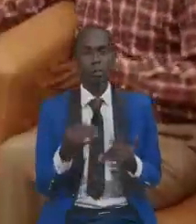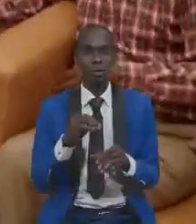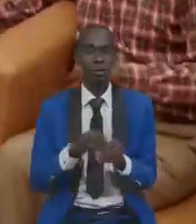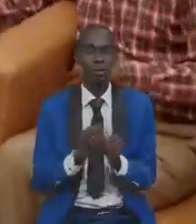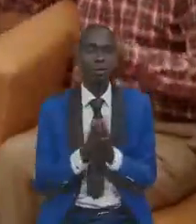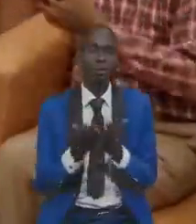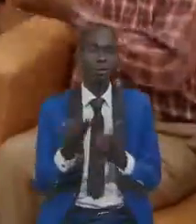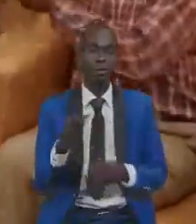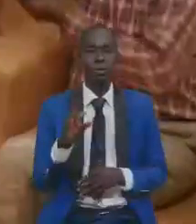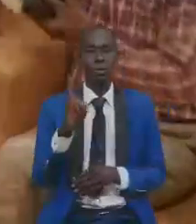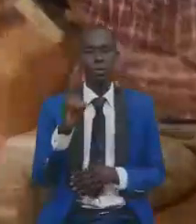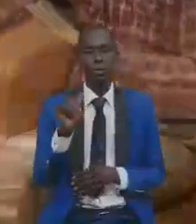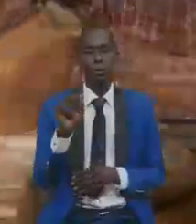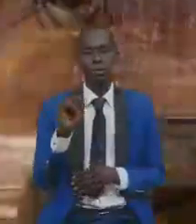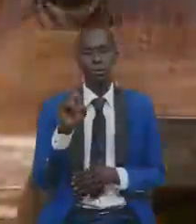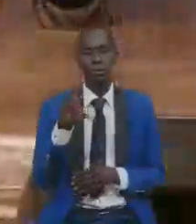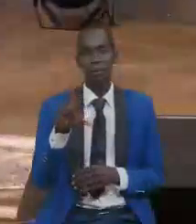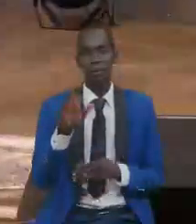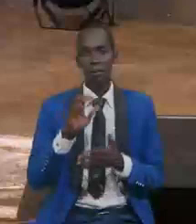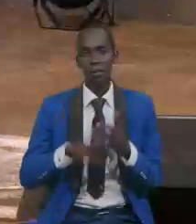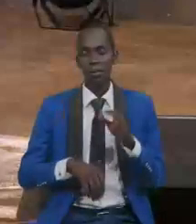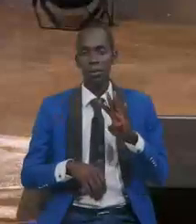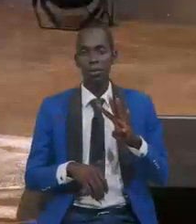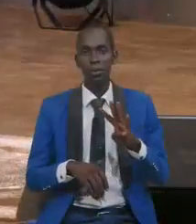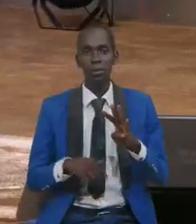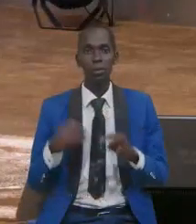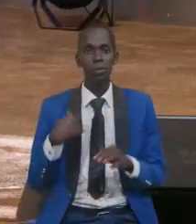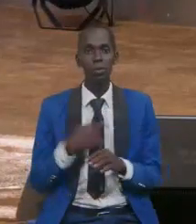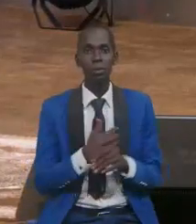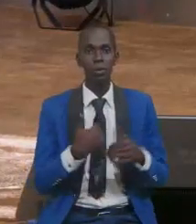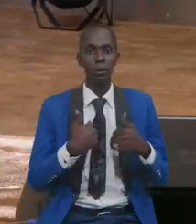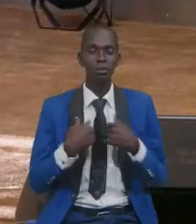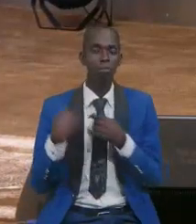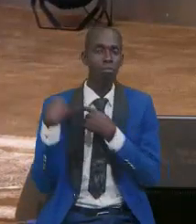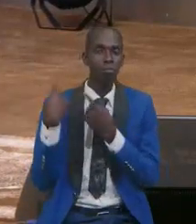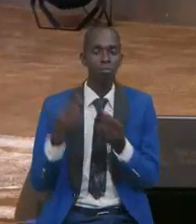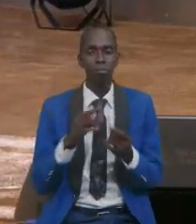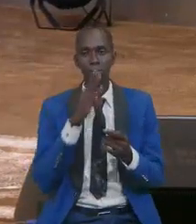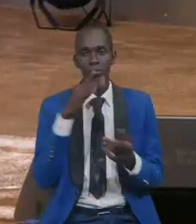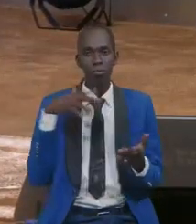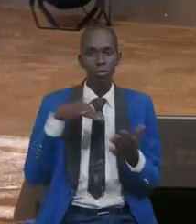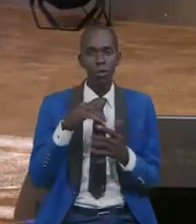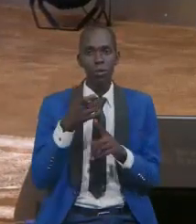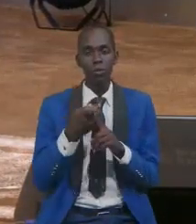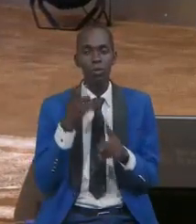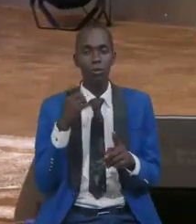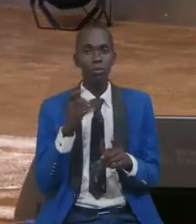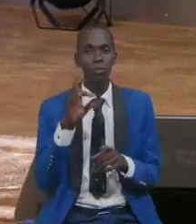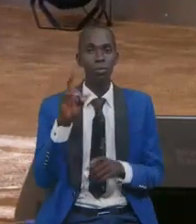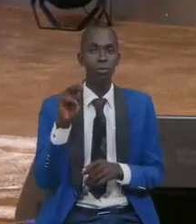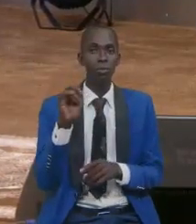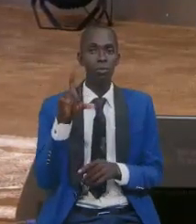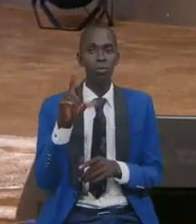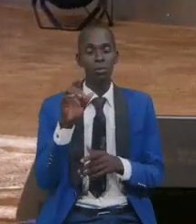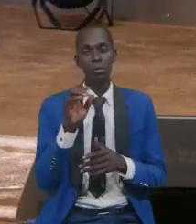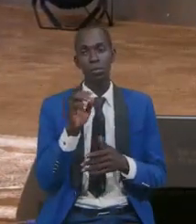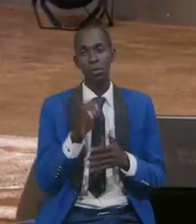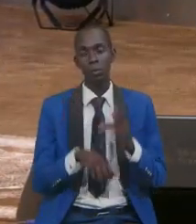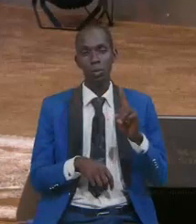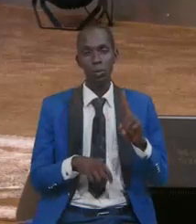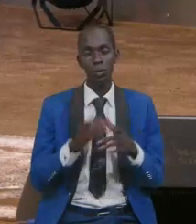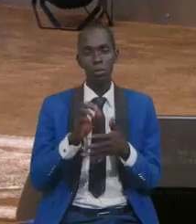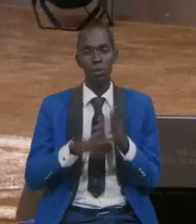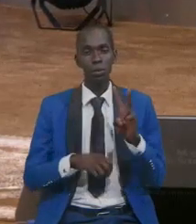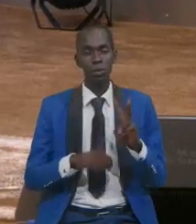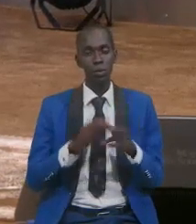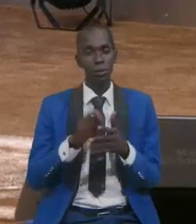chapter 4. We've been studying from Daniel chapters 1, 2, and 3. And now we come to chapter